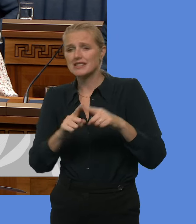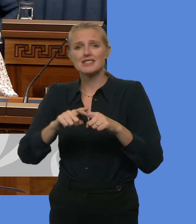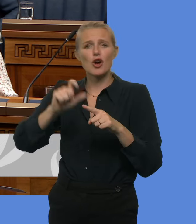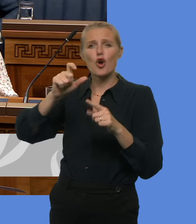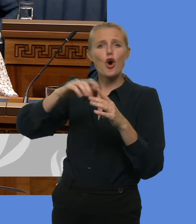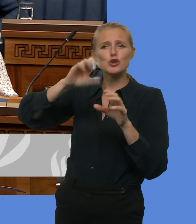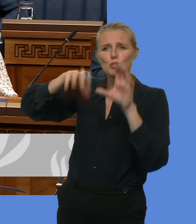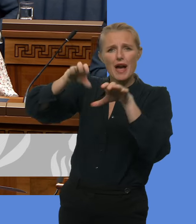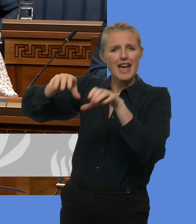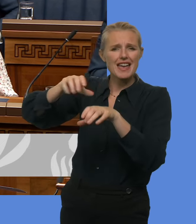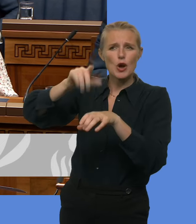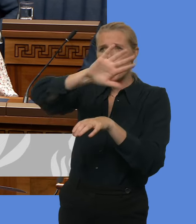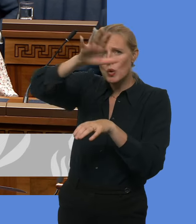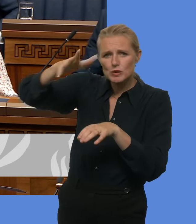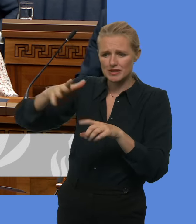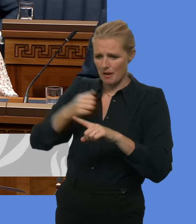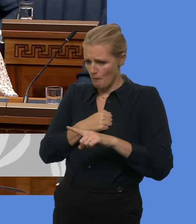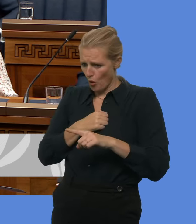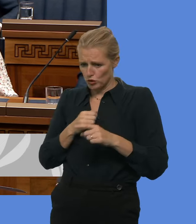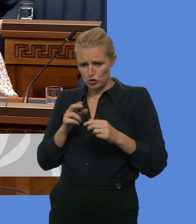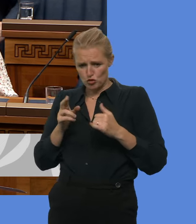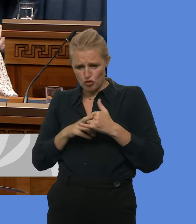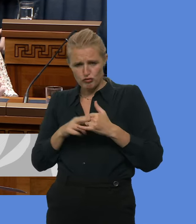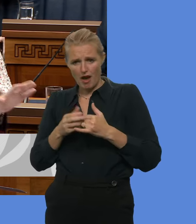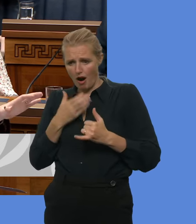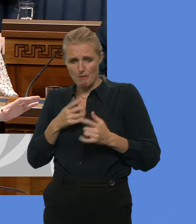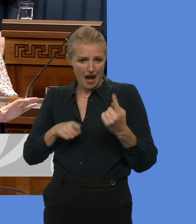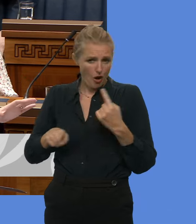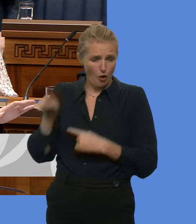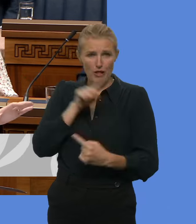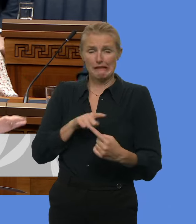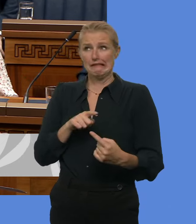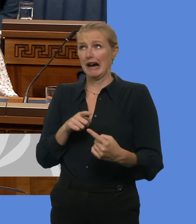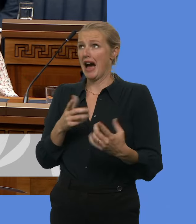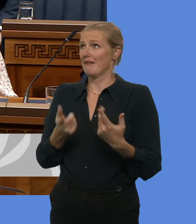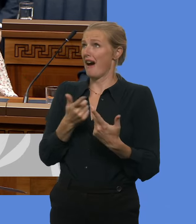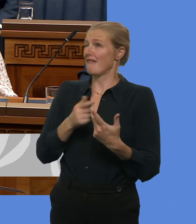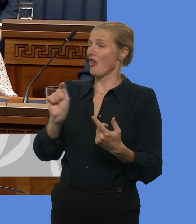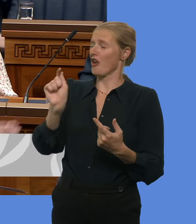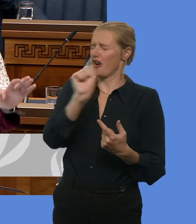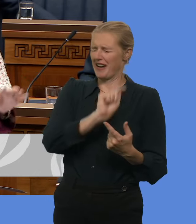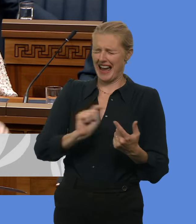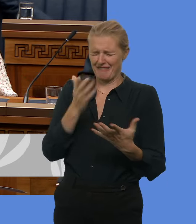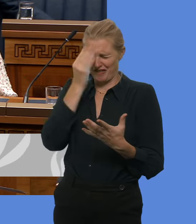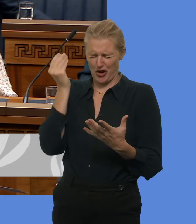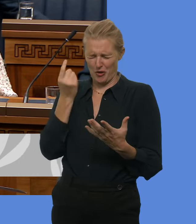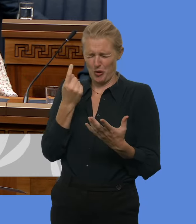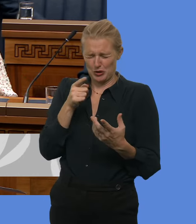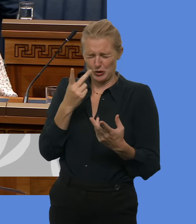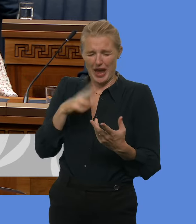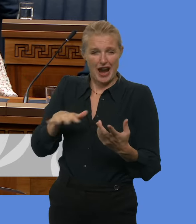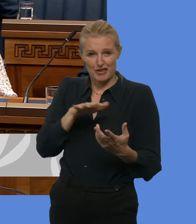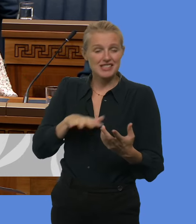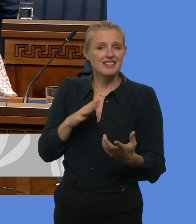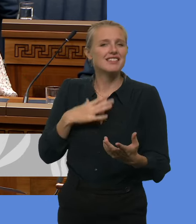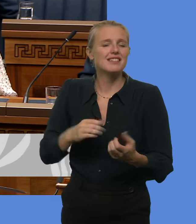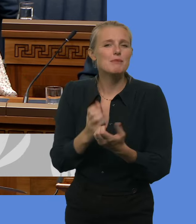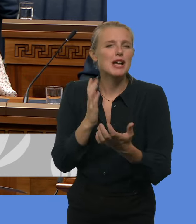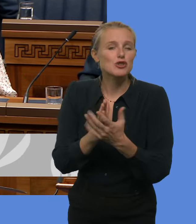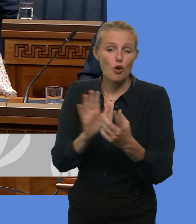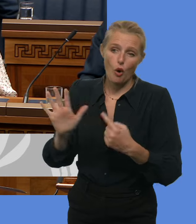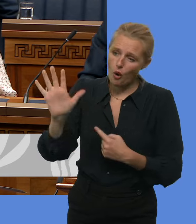right through to the Mournes and Newry and Armagh. I have probably forgotten somewhere in that, by the way, so if I have, I apologise. But we want to ensure